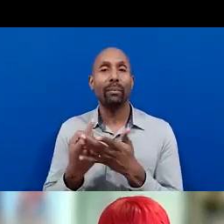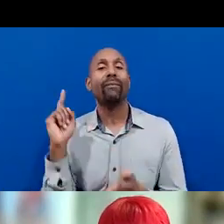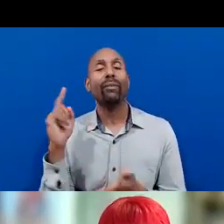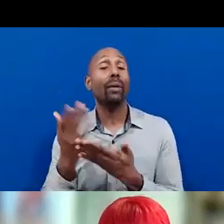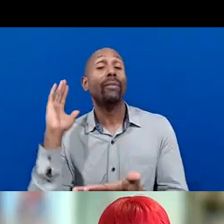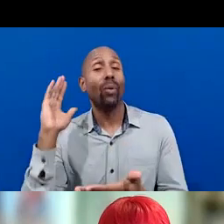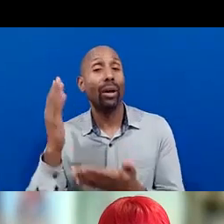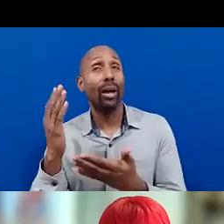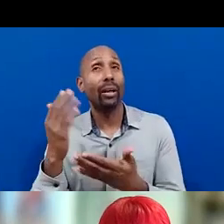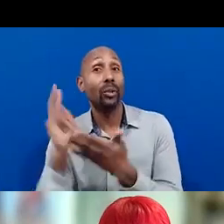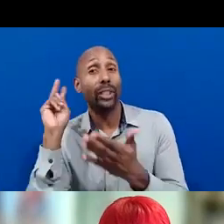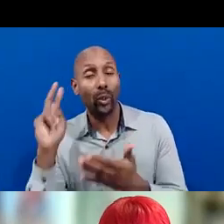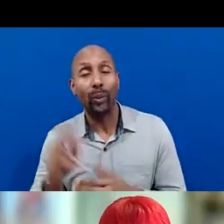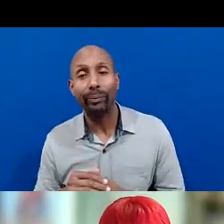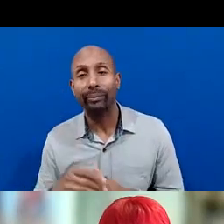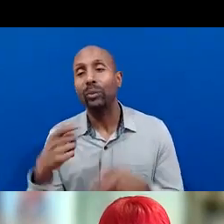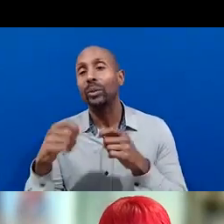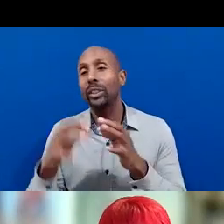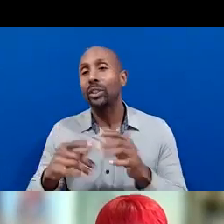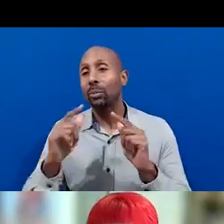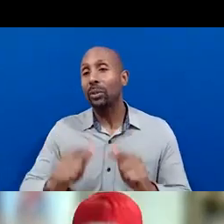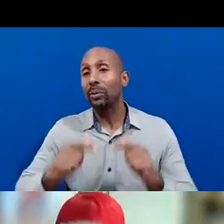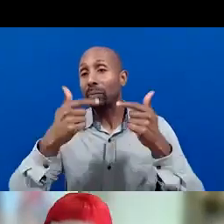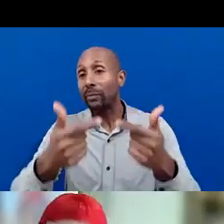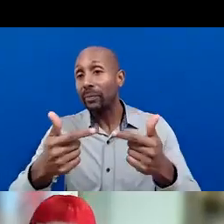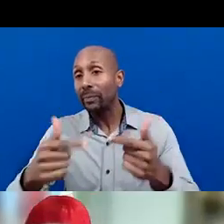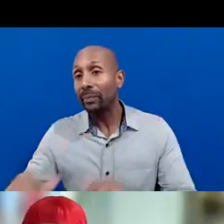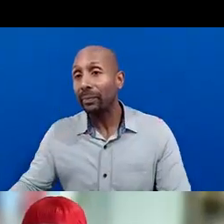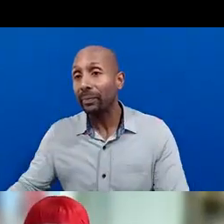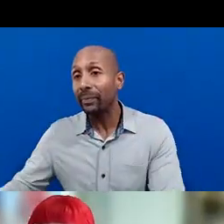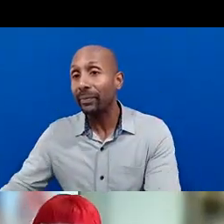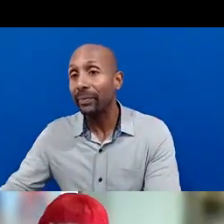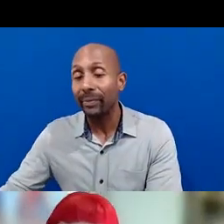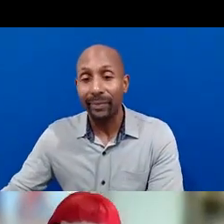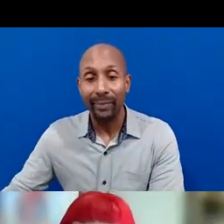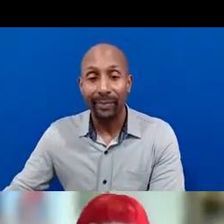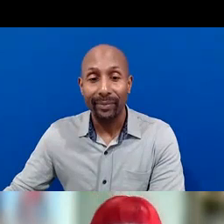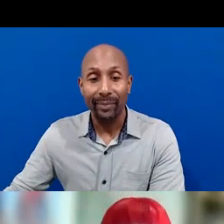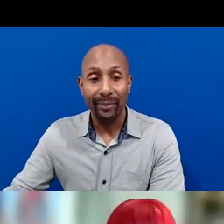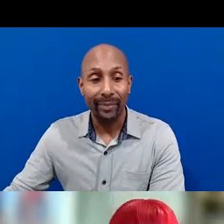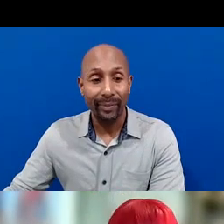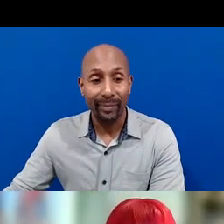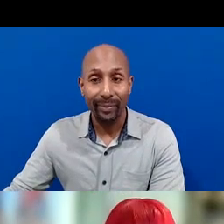And if there's a follow-up question, please go ahead and email or send that on over.